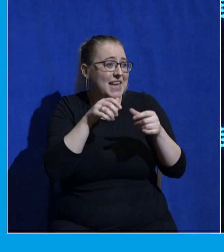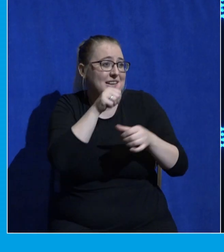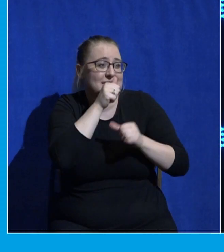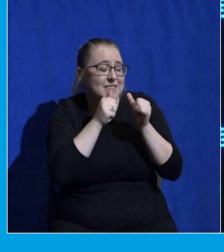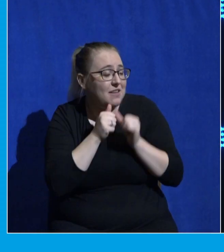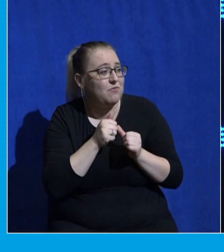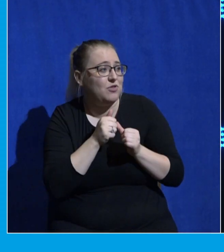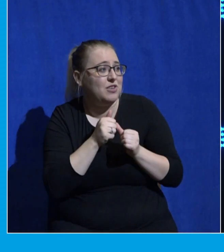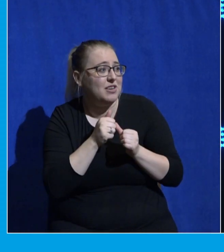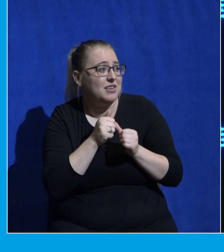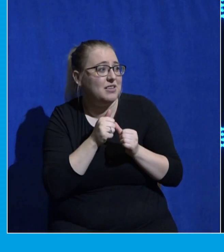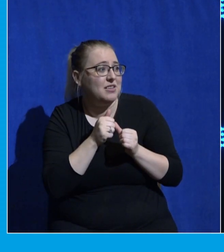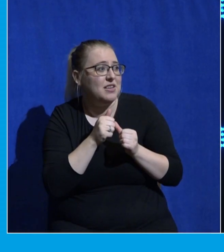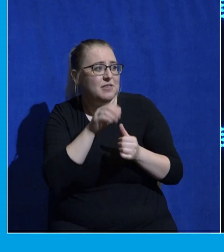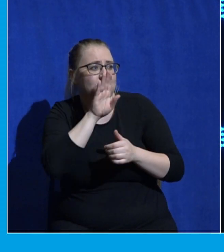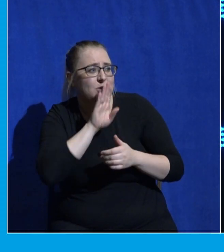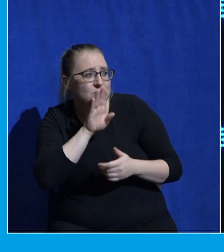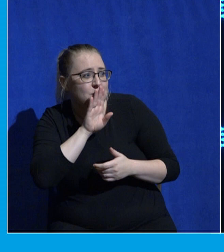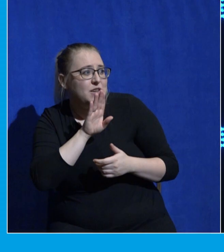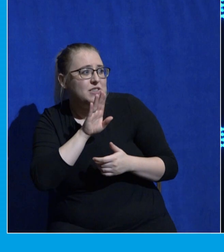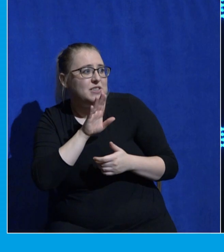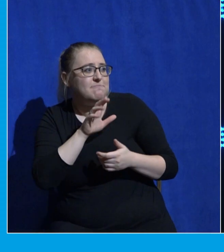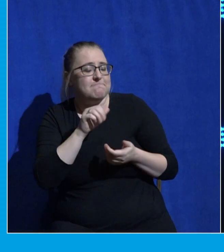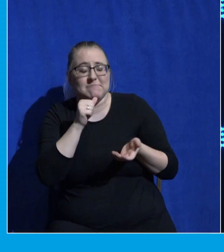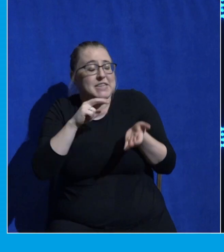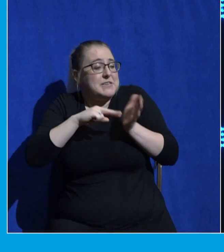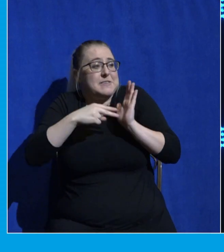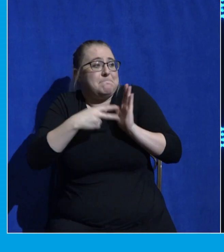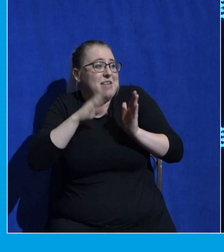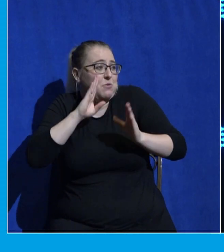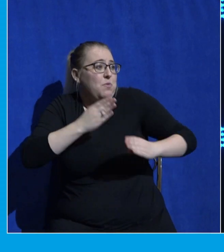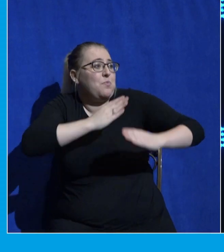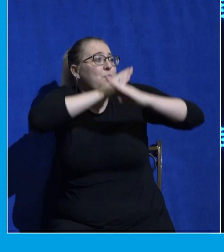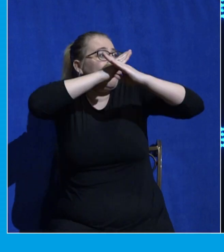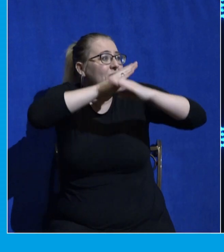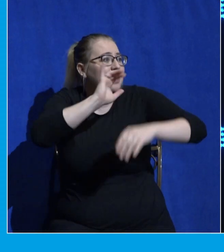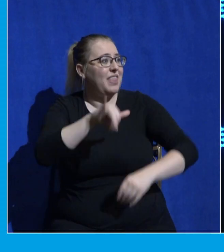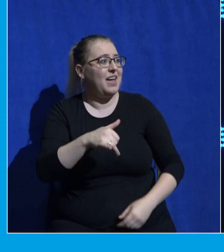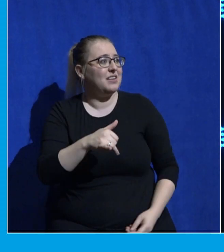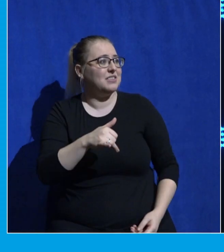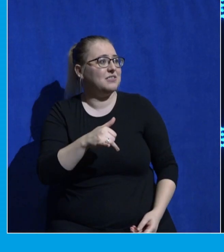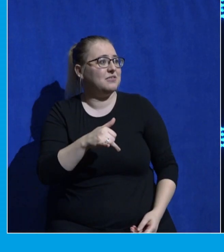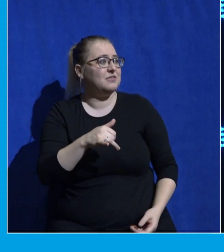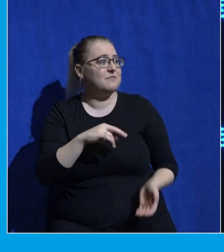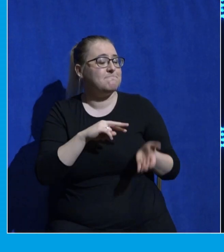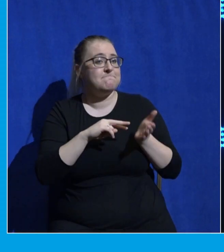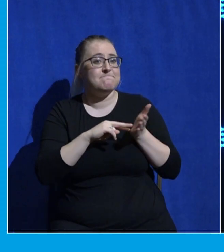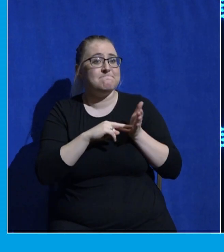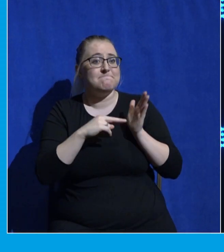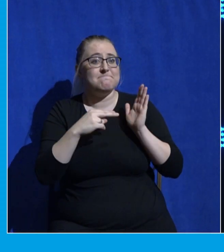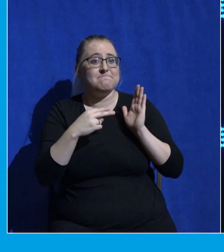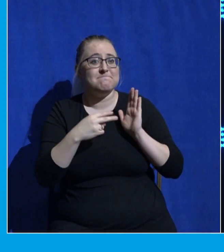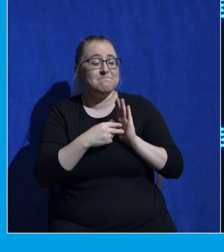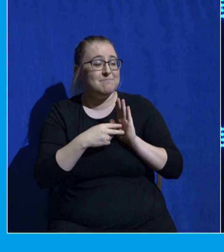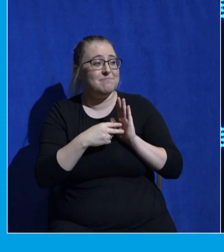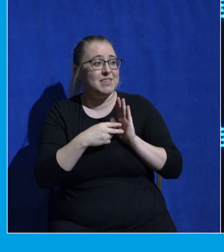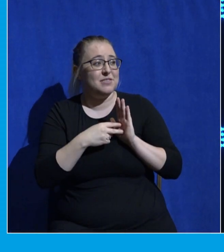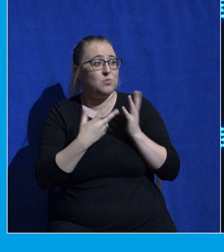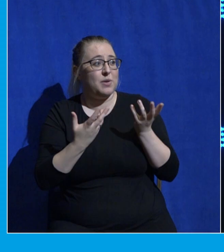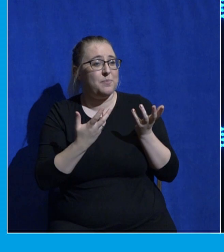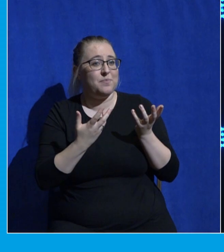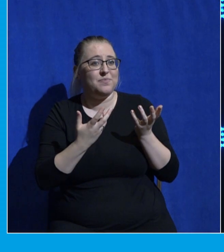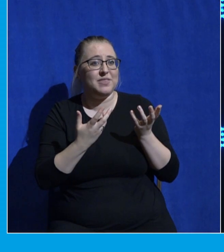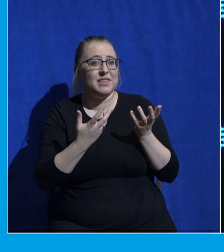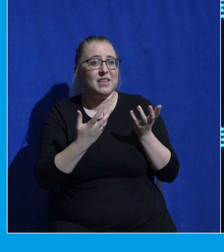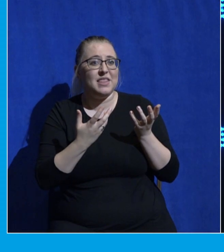doesn't mean that he'll keep you from all the frustration. It doesn't mean that. Here's what it means. It means that nothing, absolutely nothing,